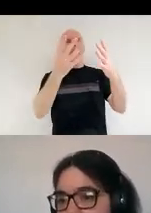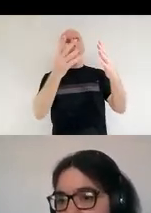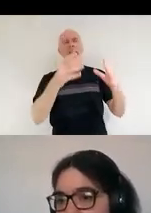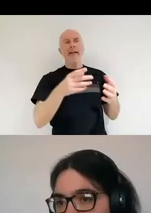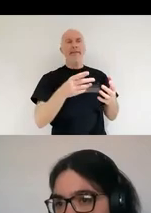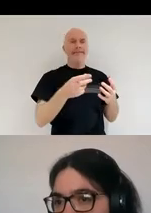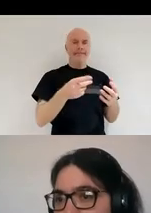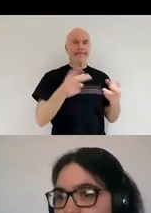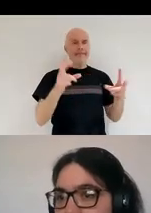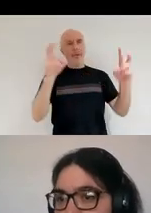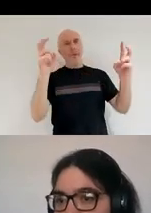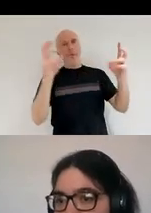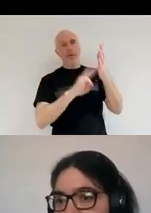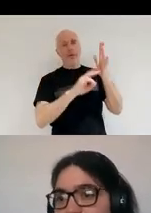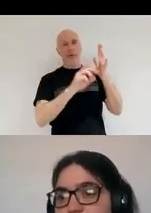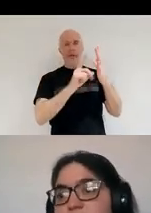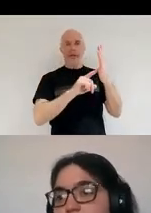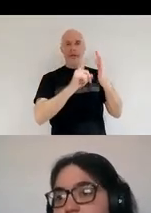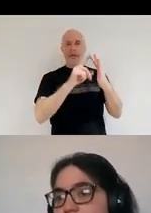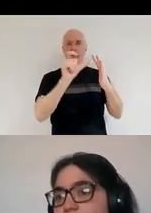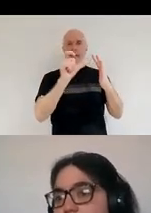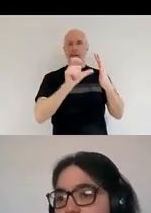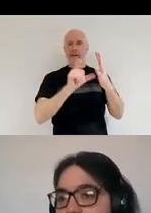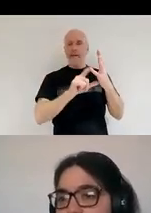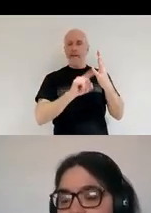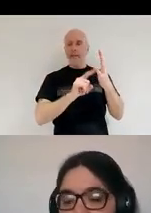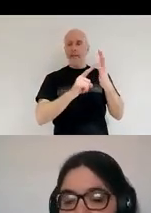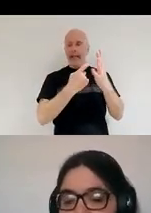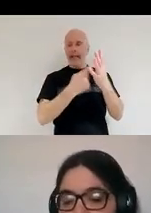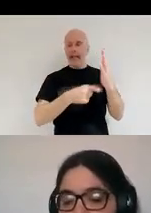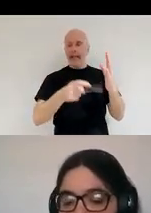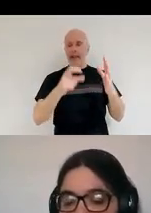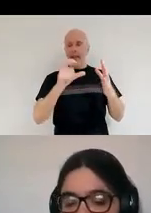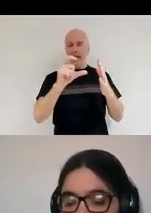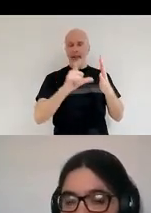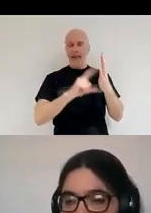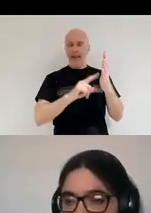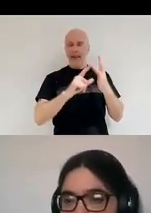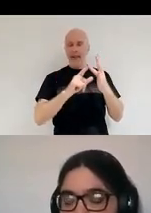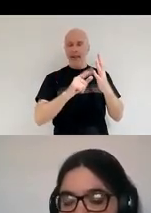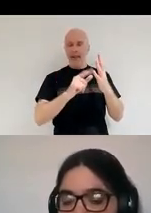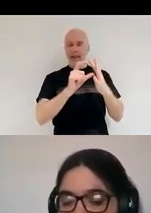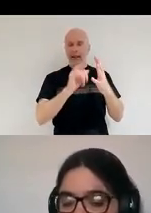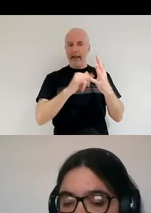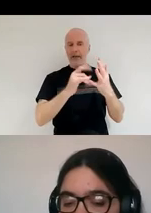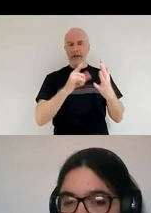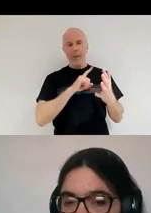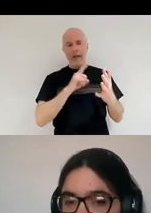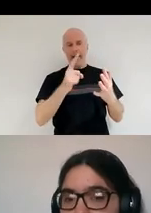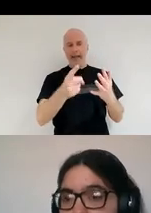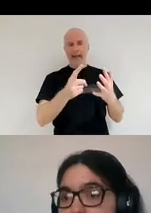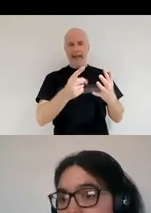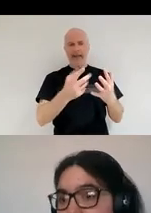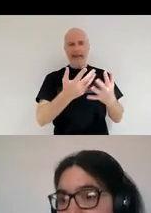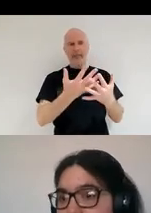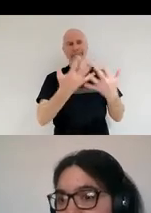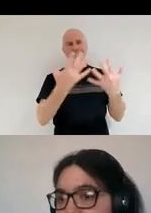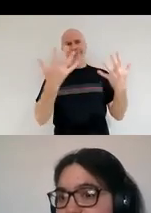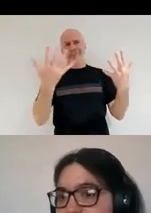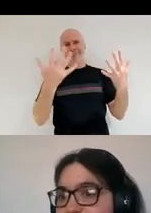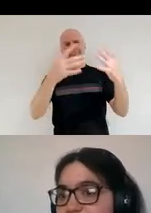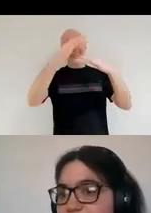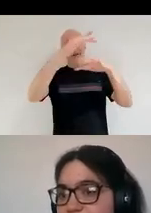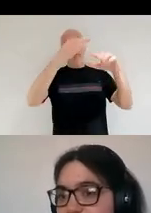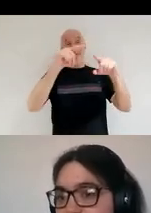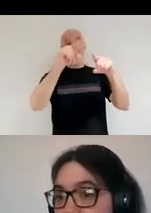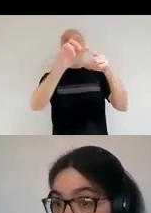regions where, for example, we have star formation. And the reason we have more dust there is just because those are the regions that,